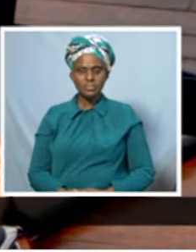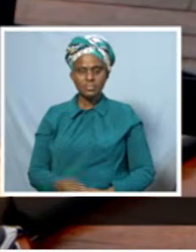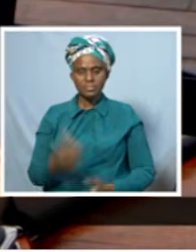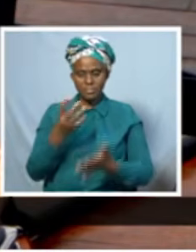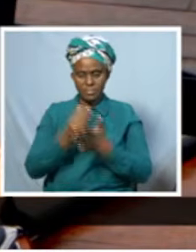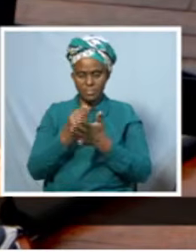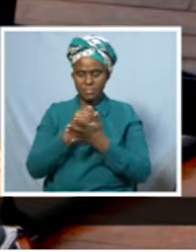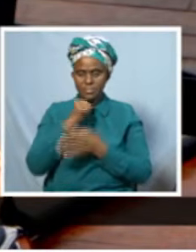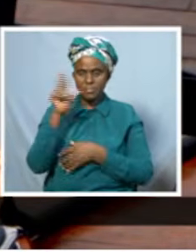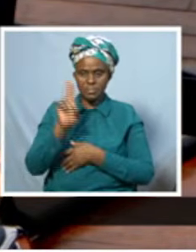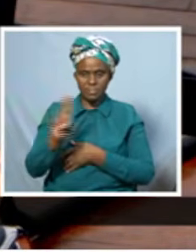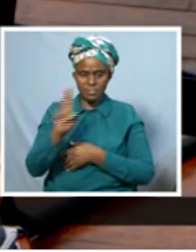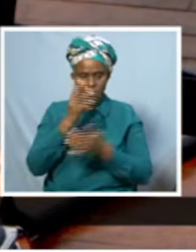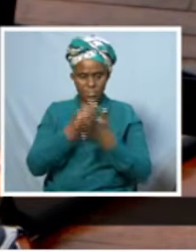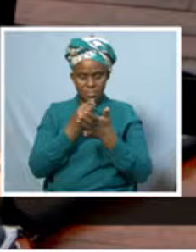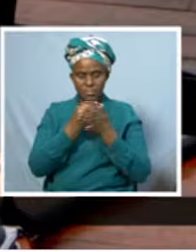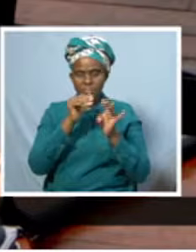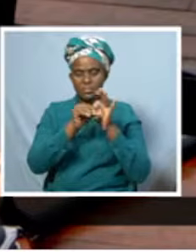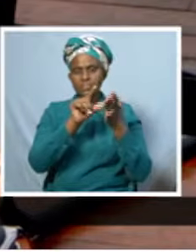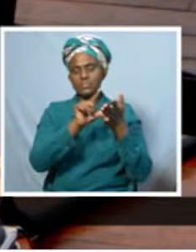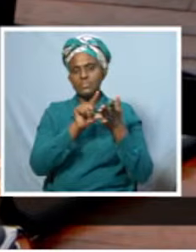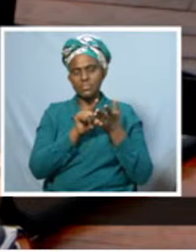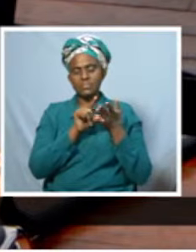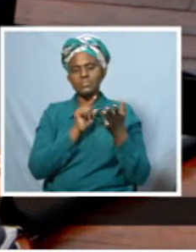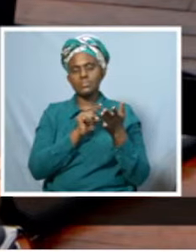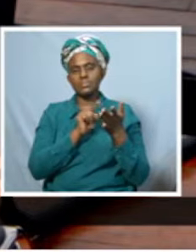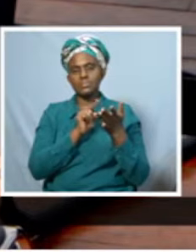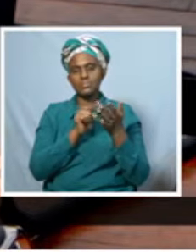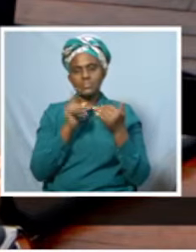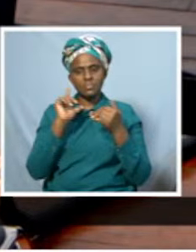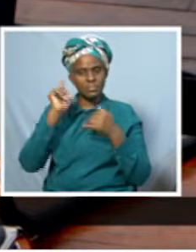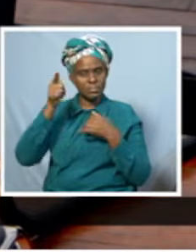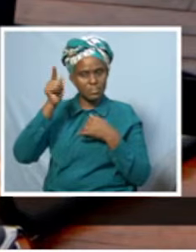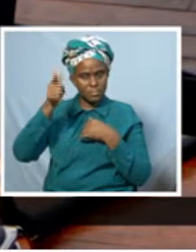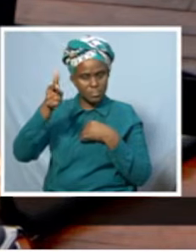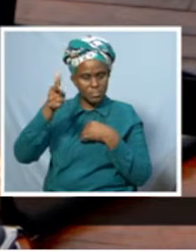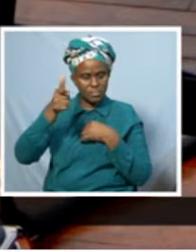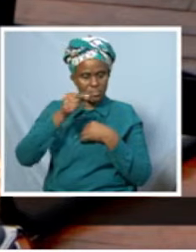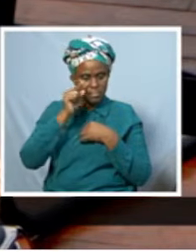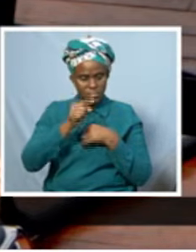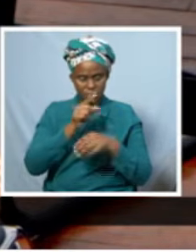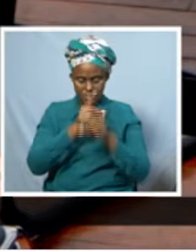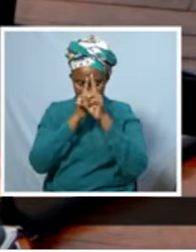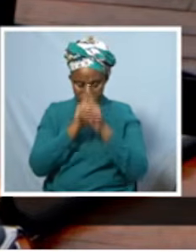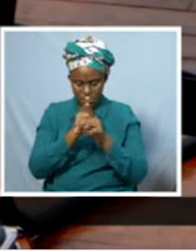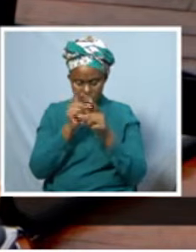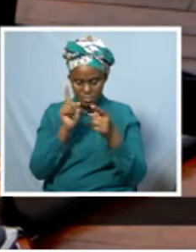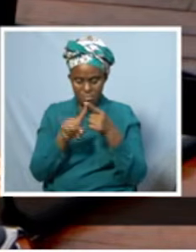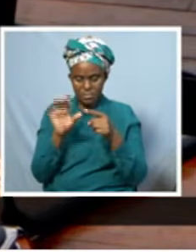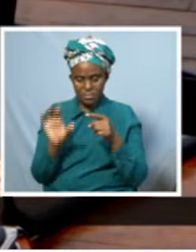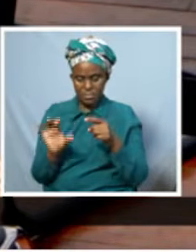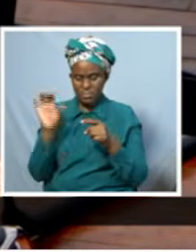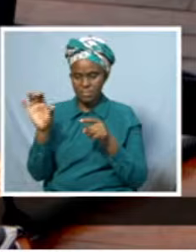unspent funds on the loans. Let alone, they decided to vary